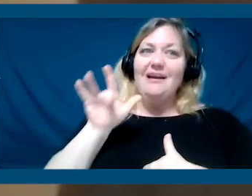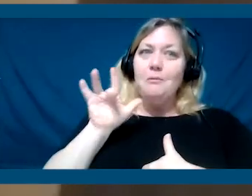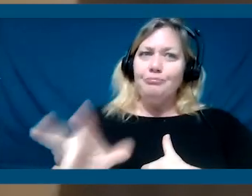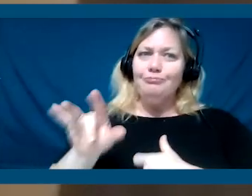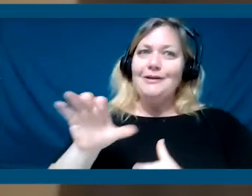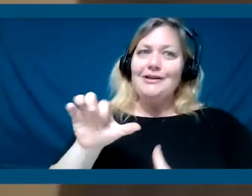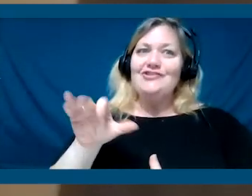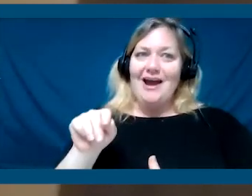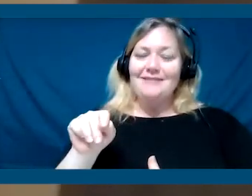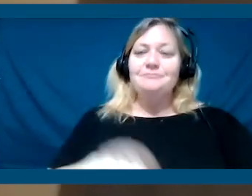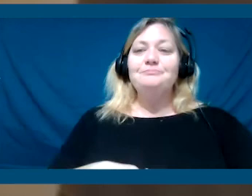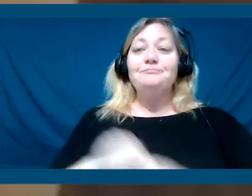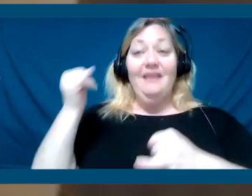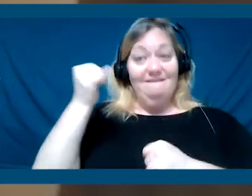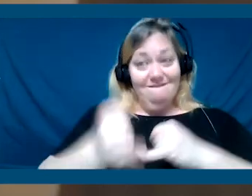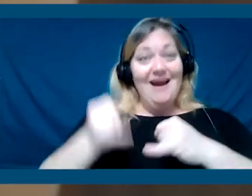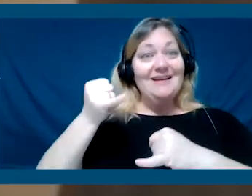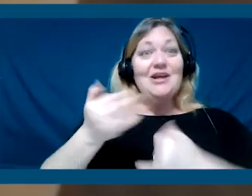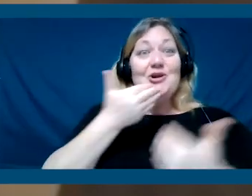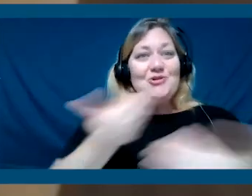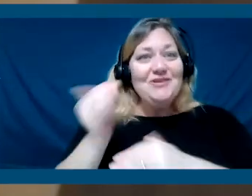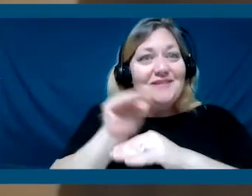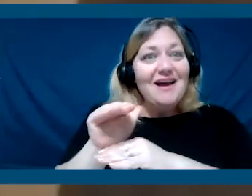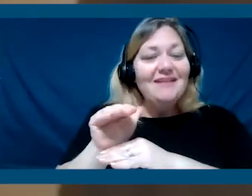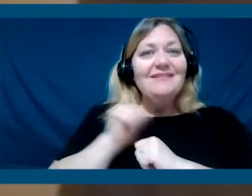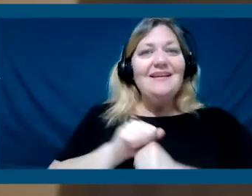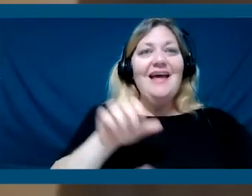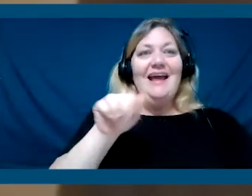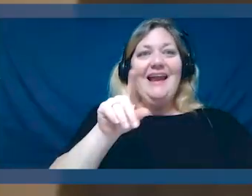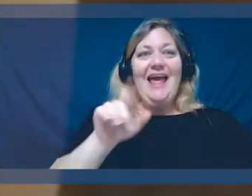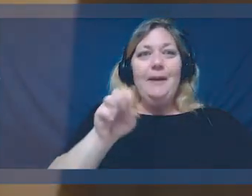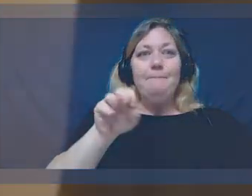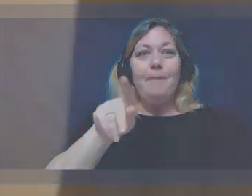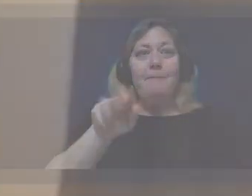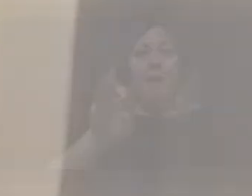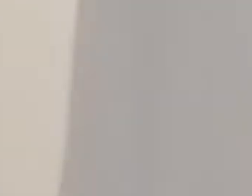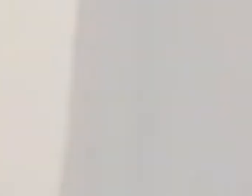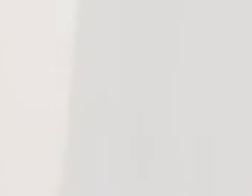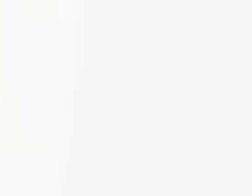And finally, good night and Eid Mubarak to everybody.